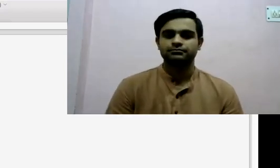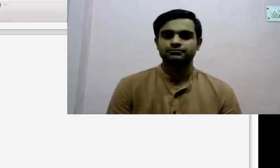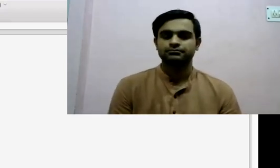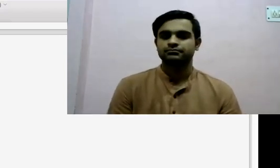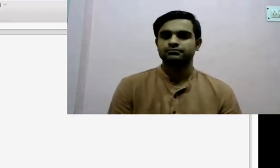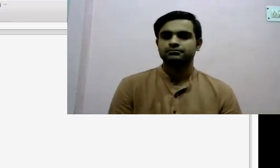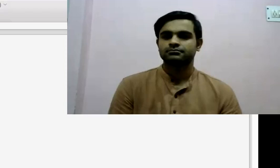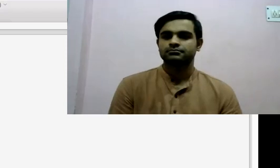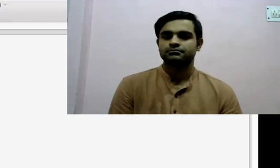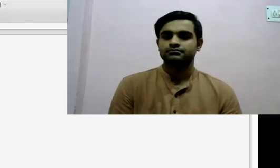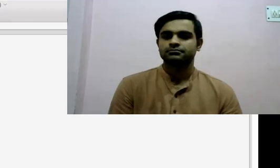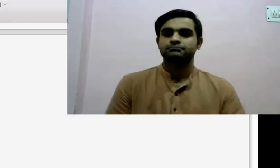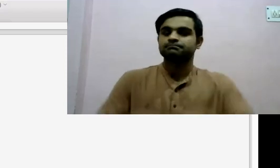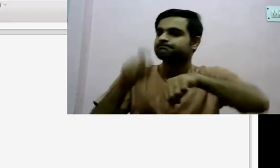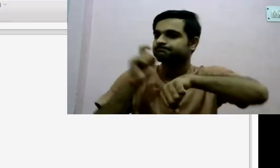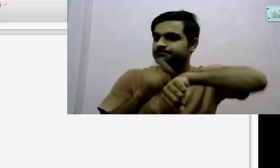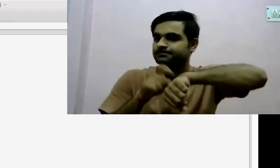Okay. Time.